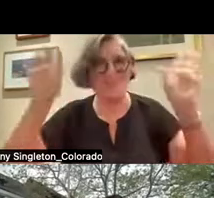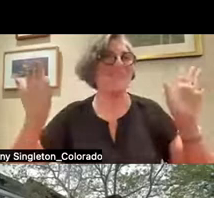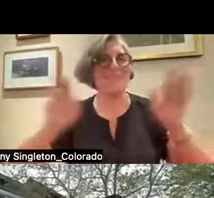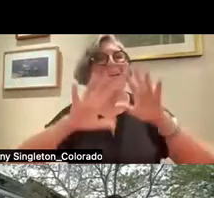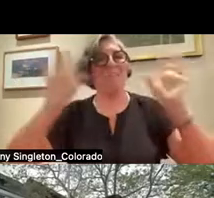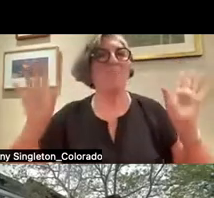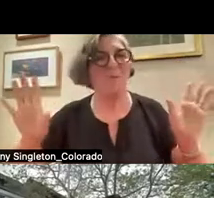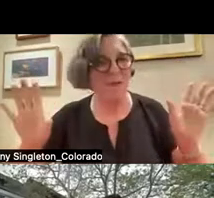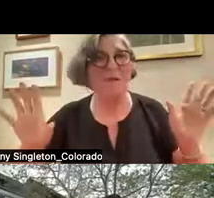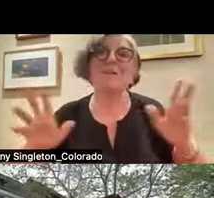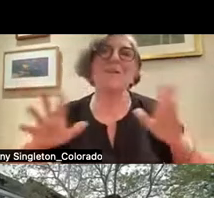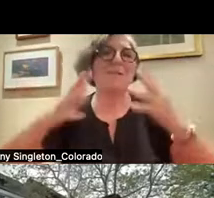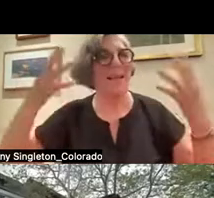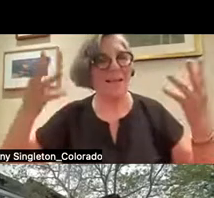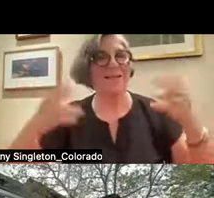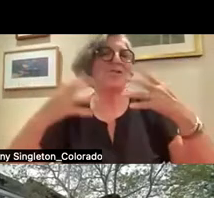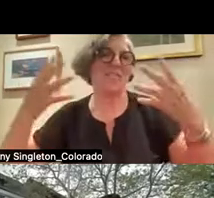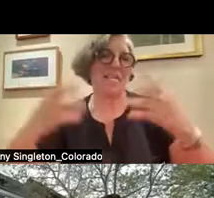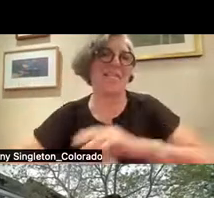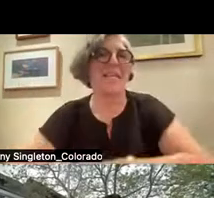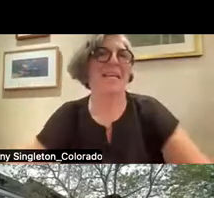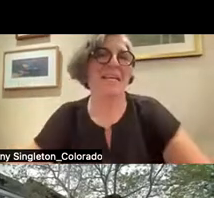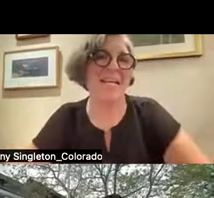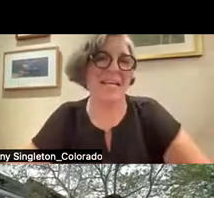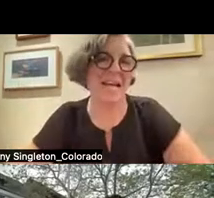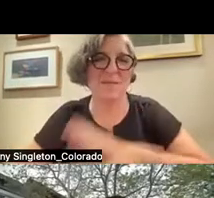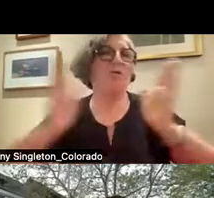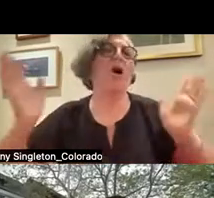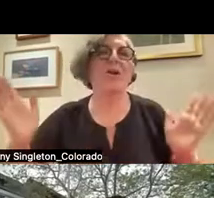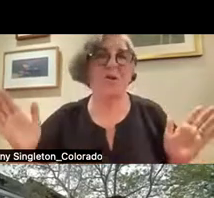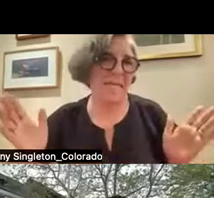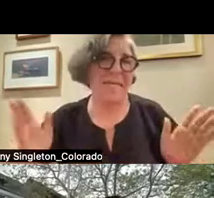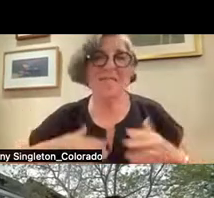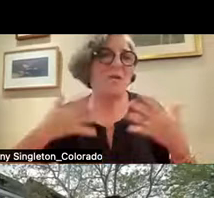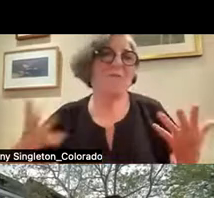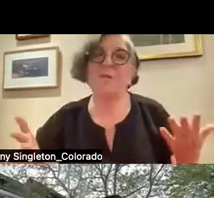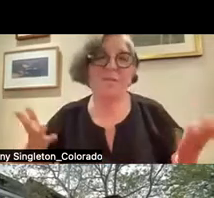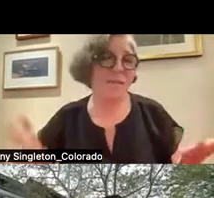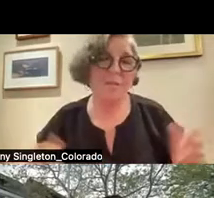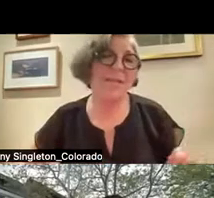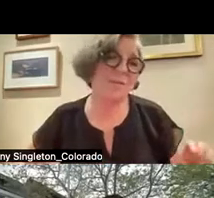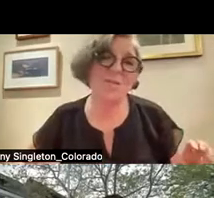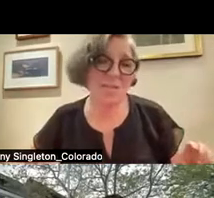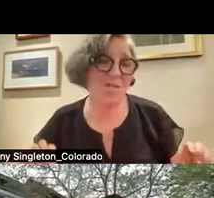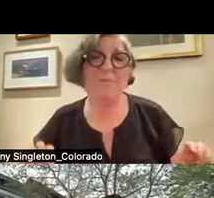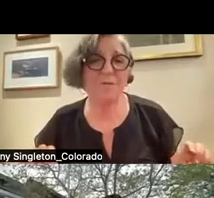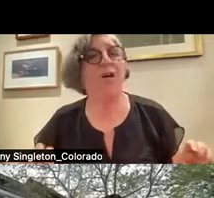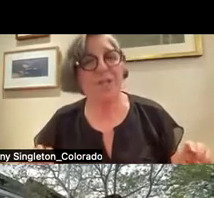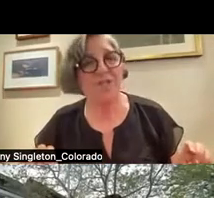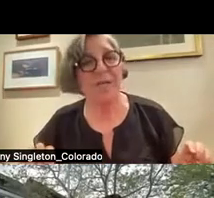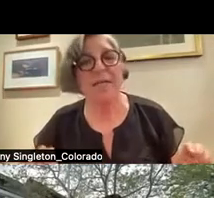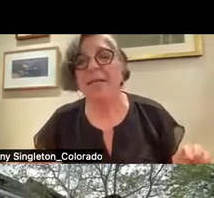way. Just be more theoretical and understand that it has a broader meaning. So our field definitely uses the